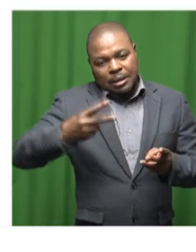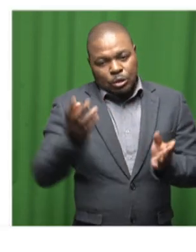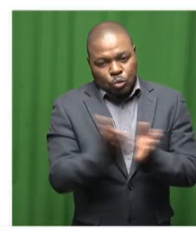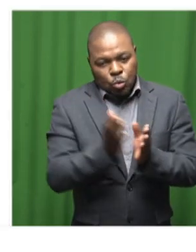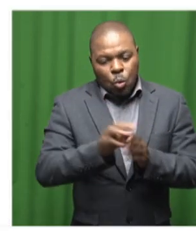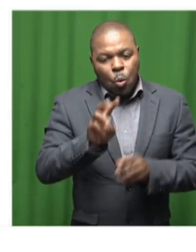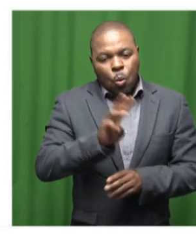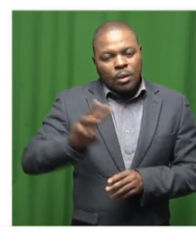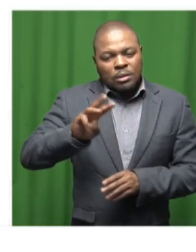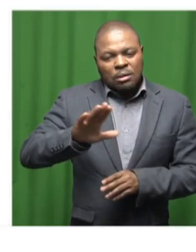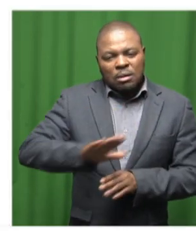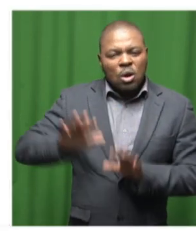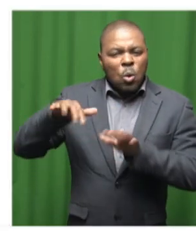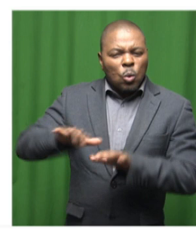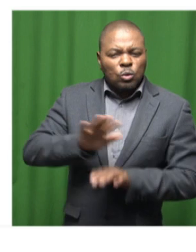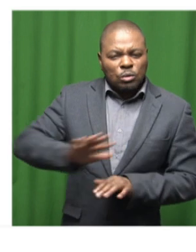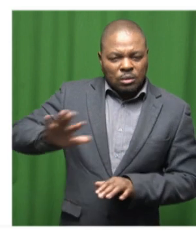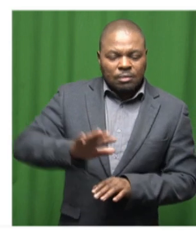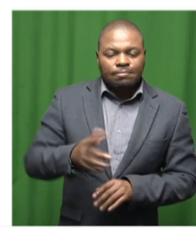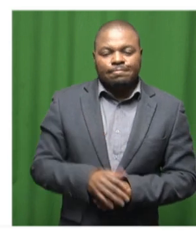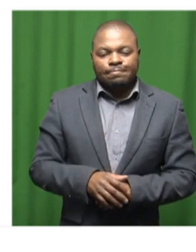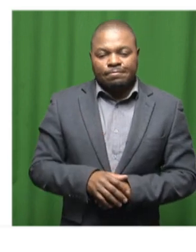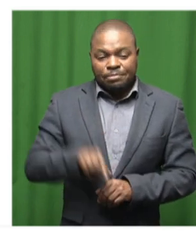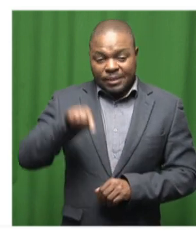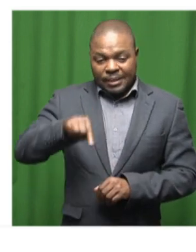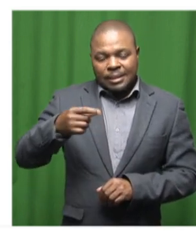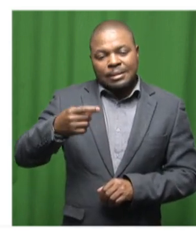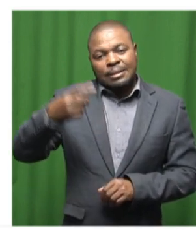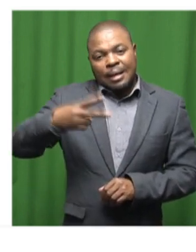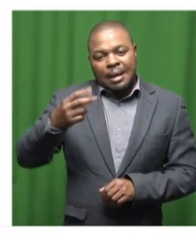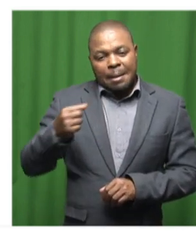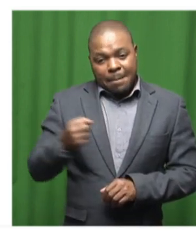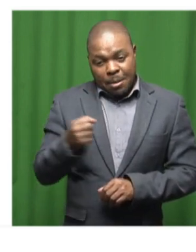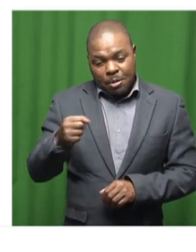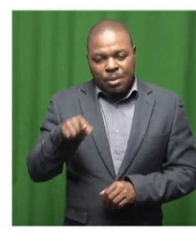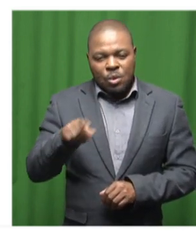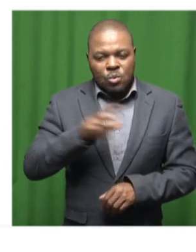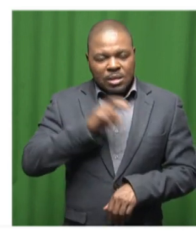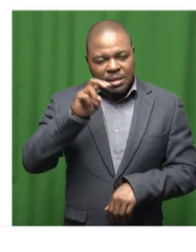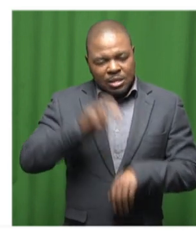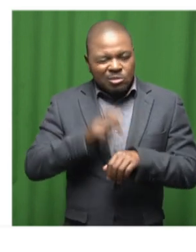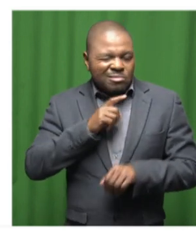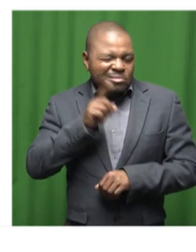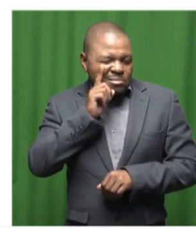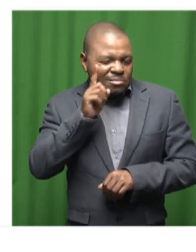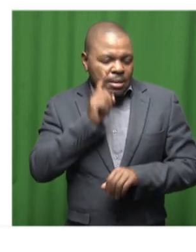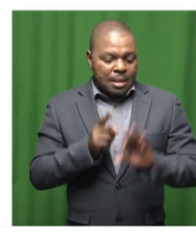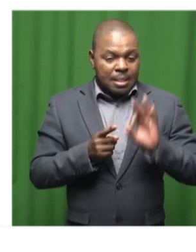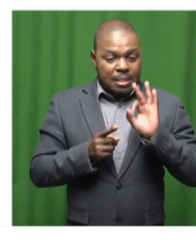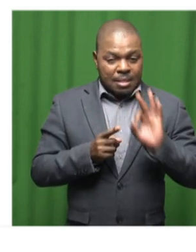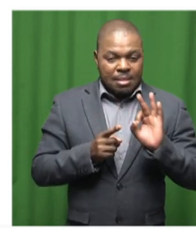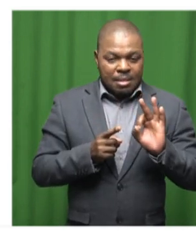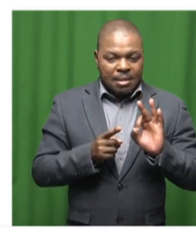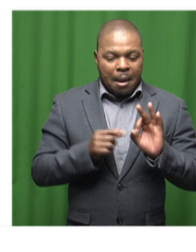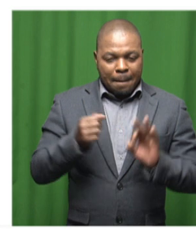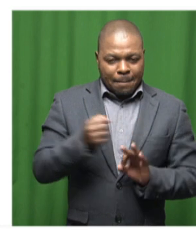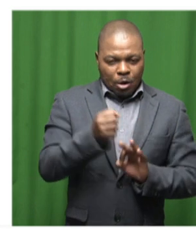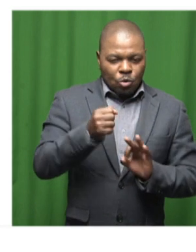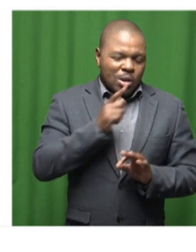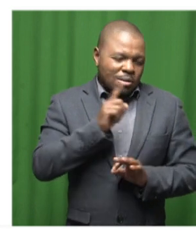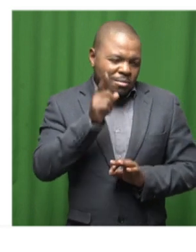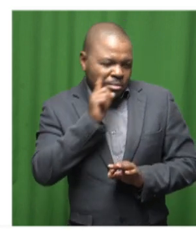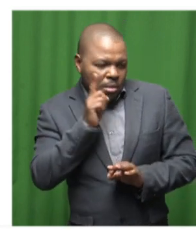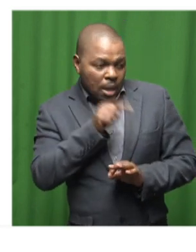West Coast. And again, it's going to be our second pilot. We're looking to do 3 pilot projects, do a study to see whether it's